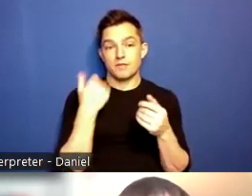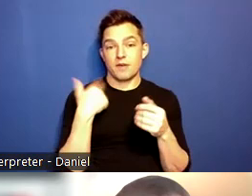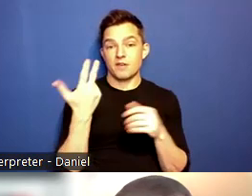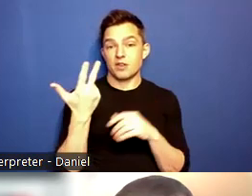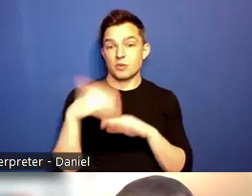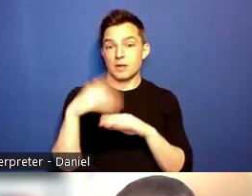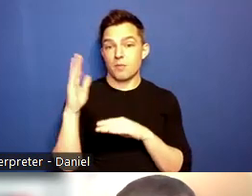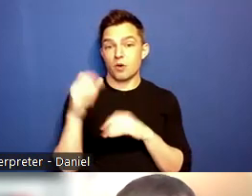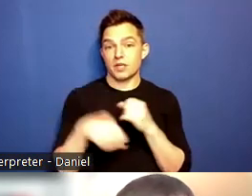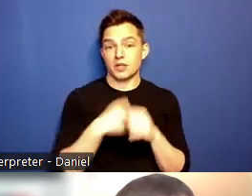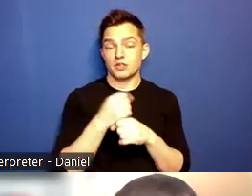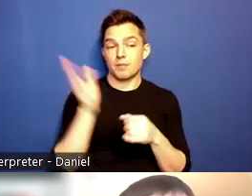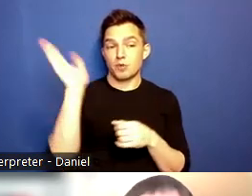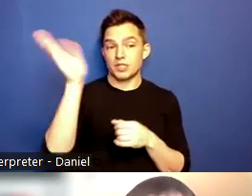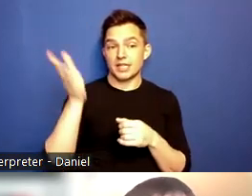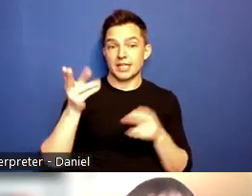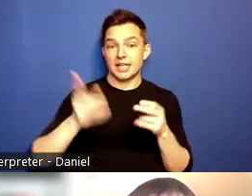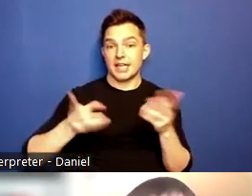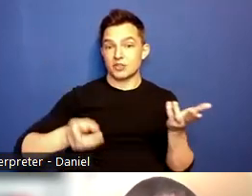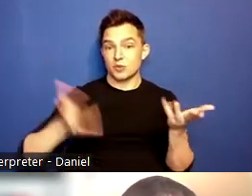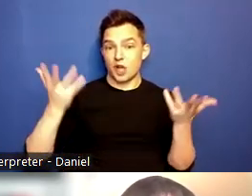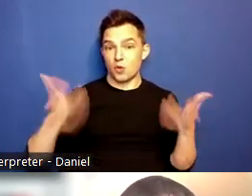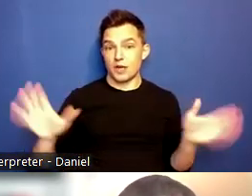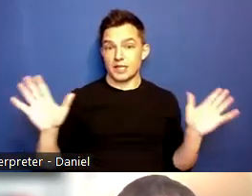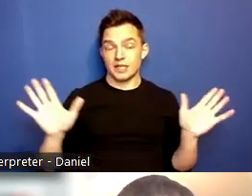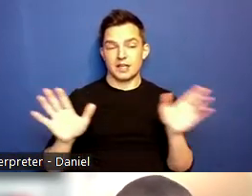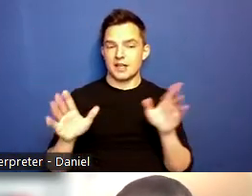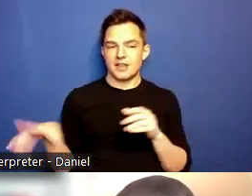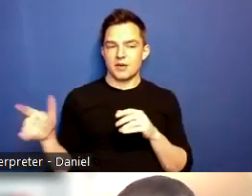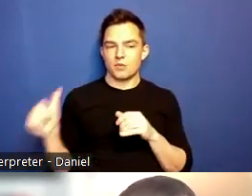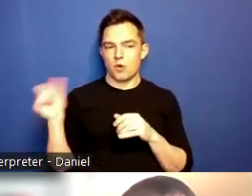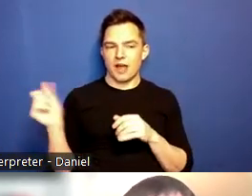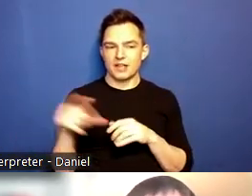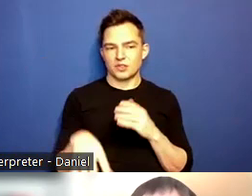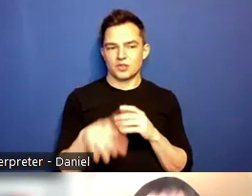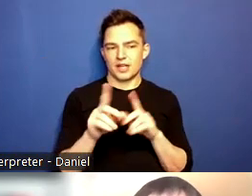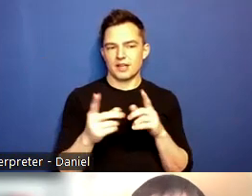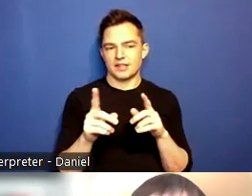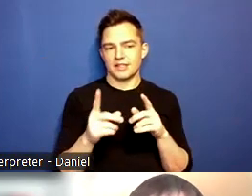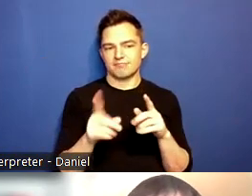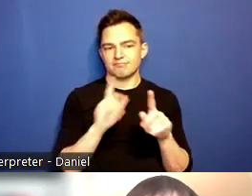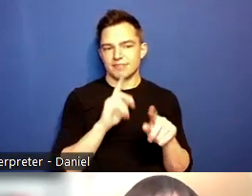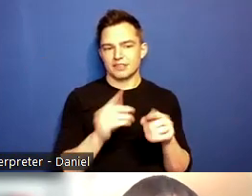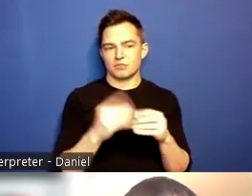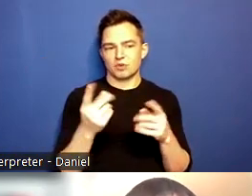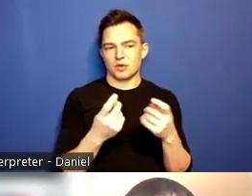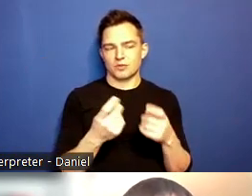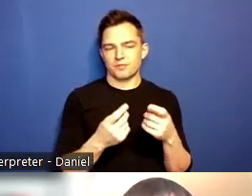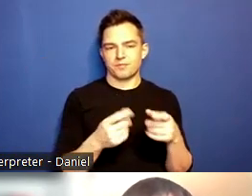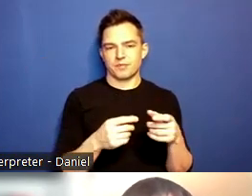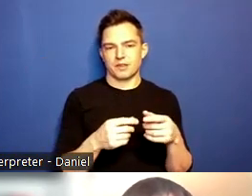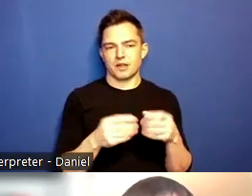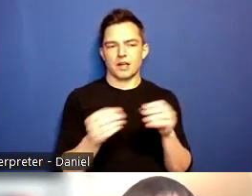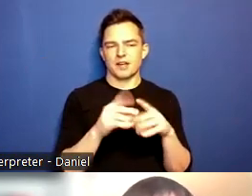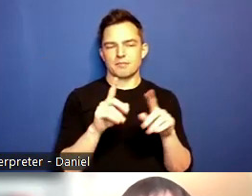of presenting history, you will not be asked to answer an additional question. But if you don't have 3 or more years of